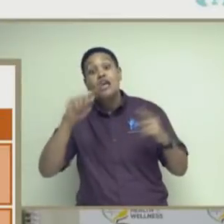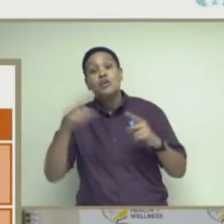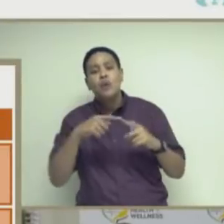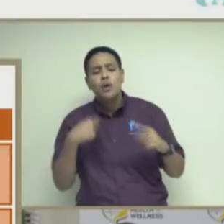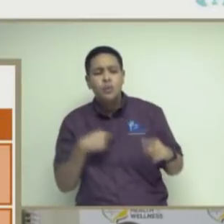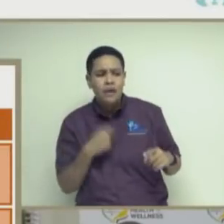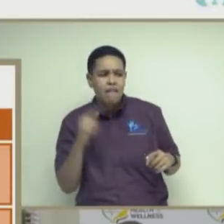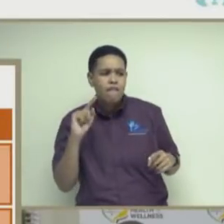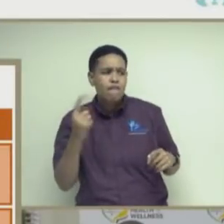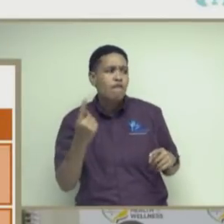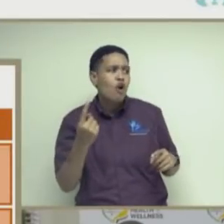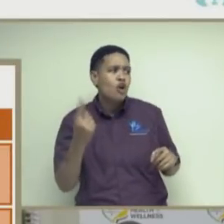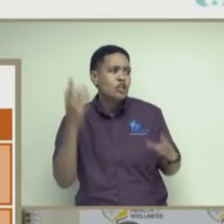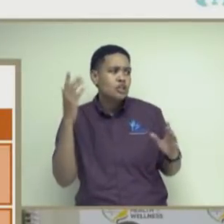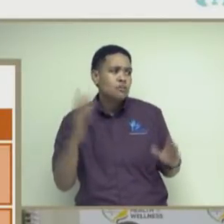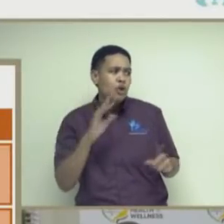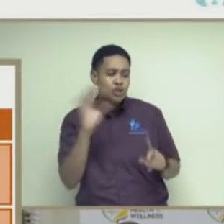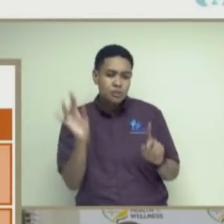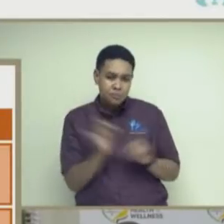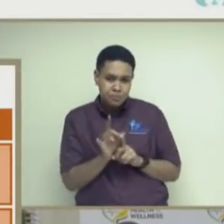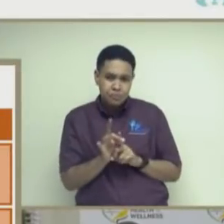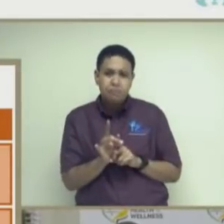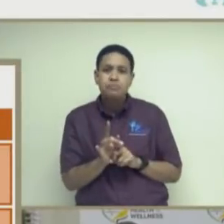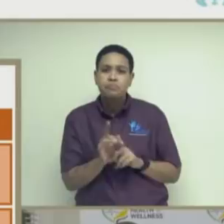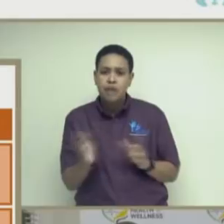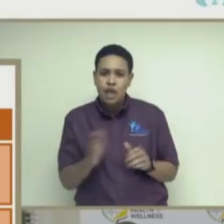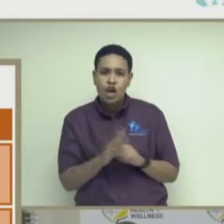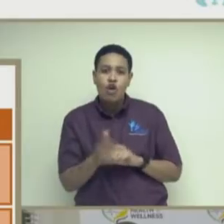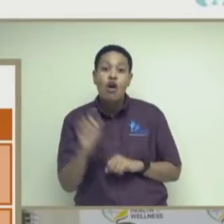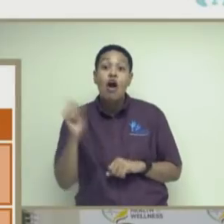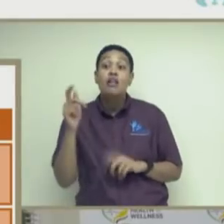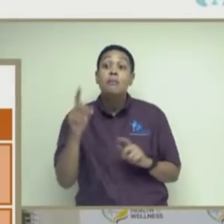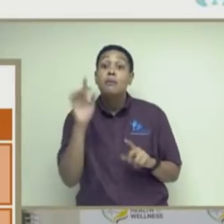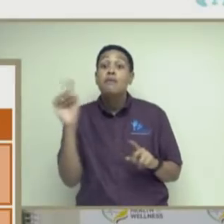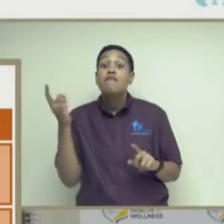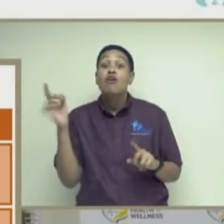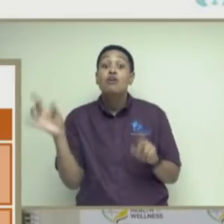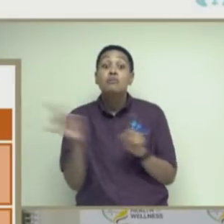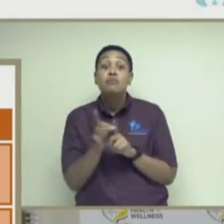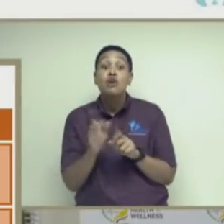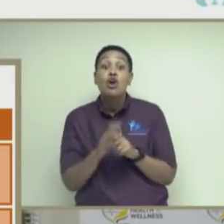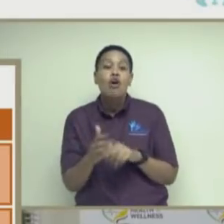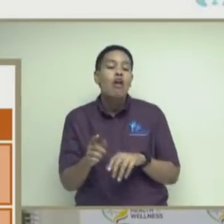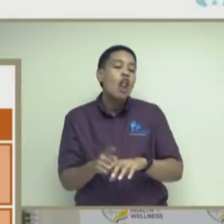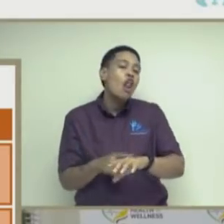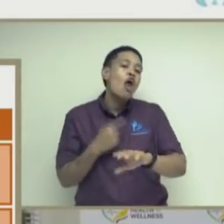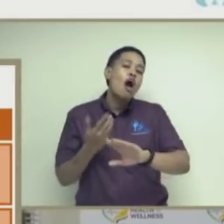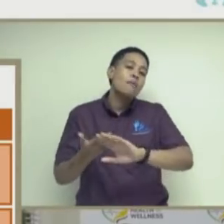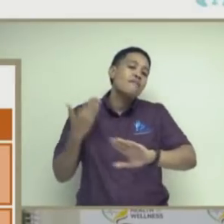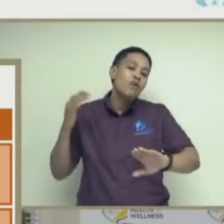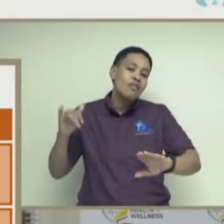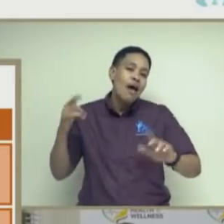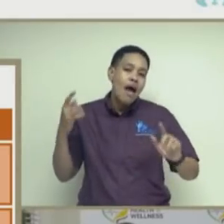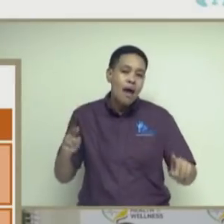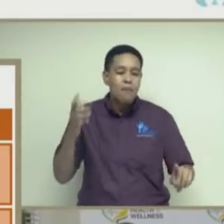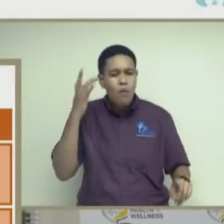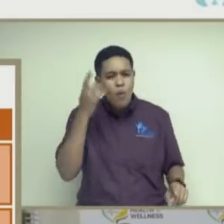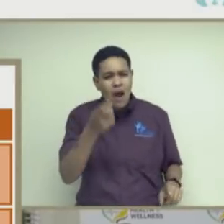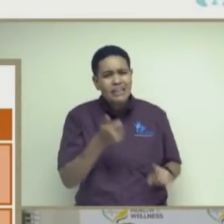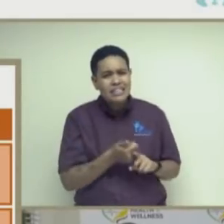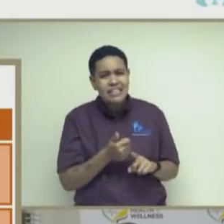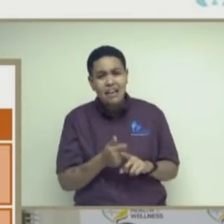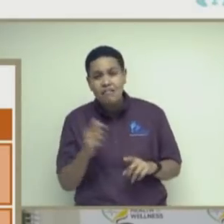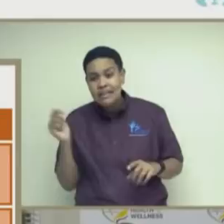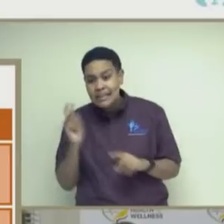had our first case, while other countries had their first cases long before that. And that is because of all